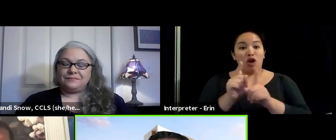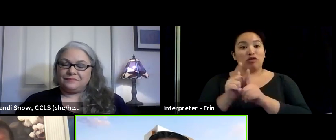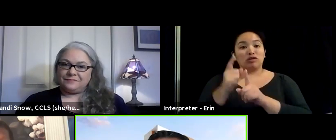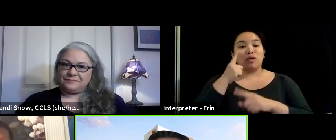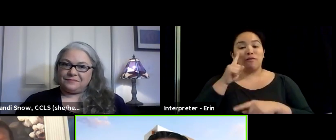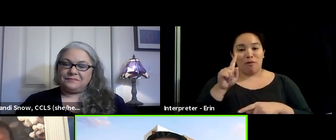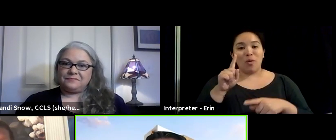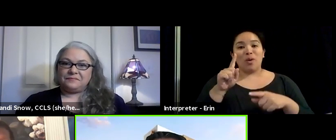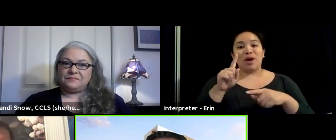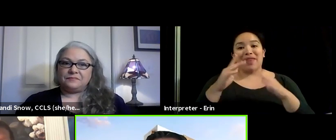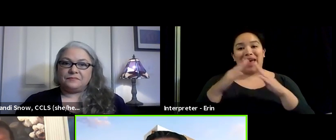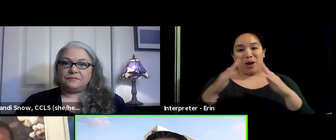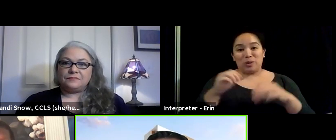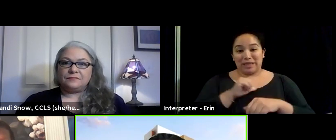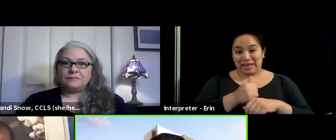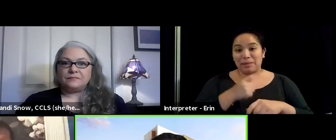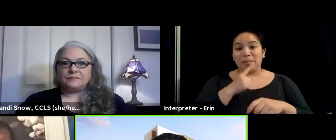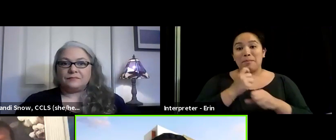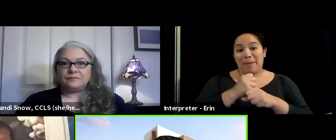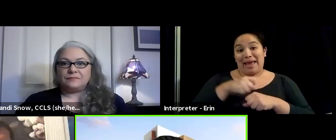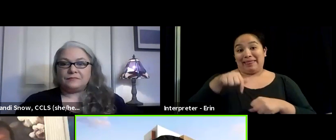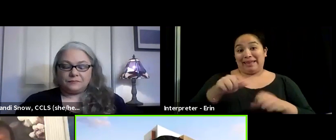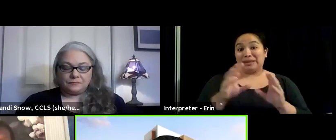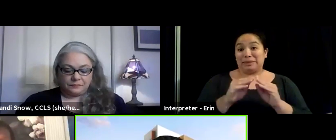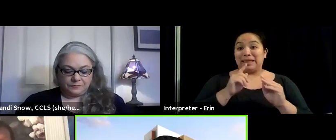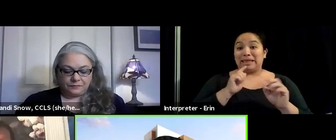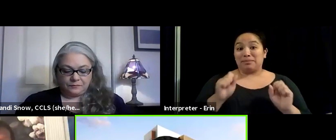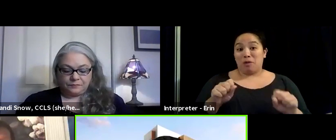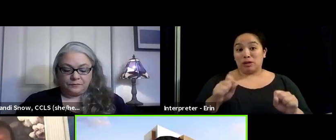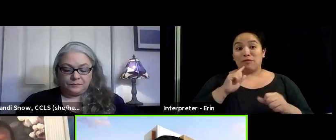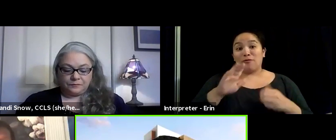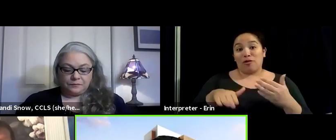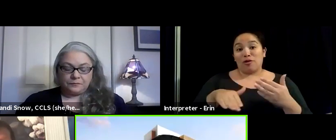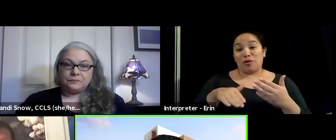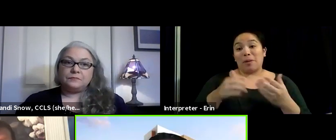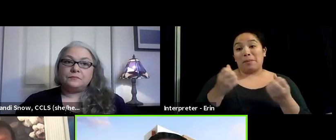possibility for a lot of our residents and communities in the Central Valley.